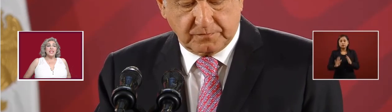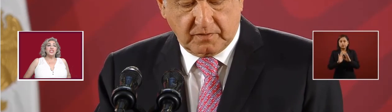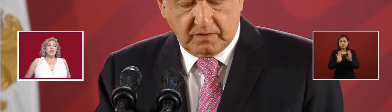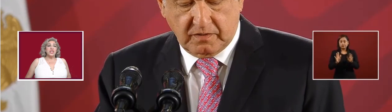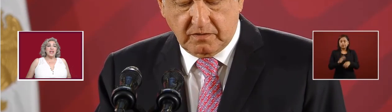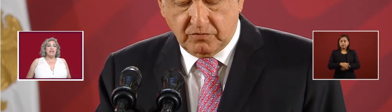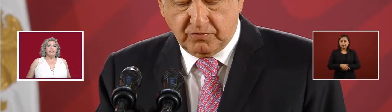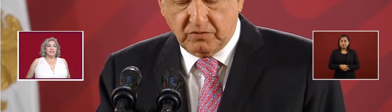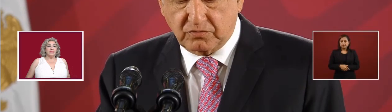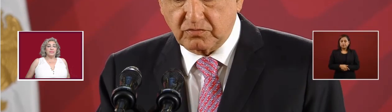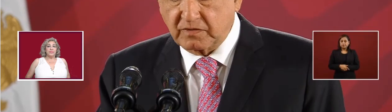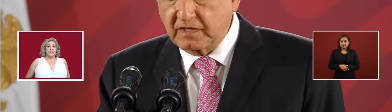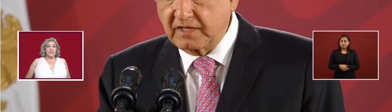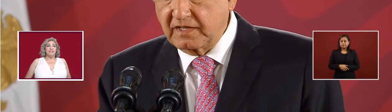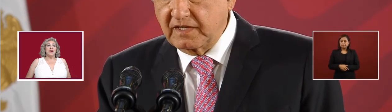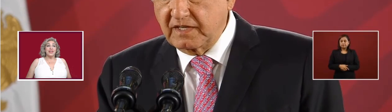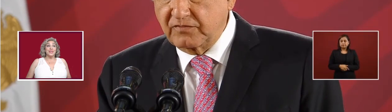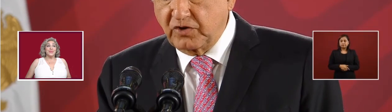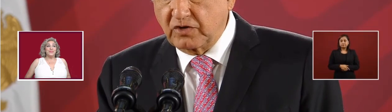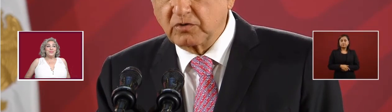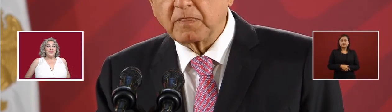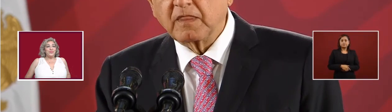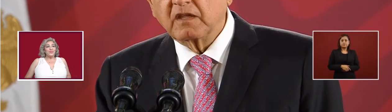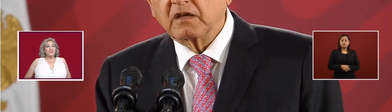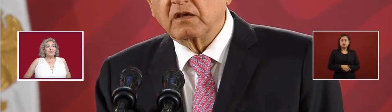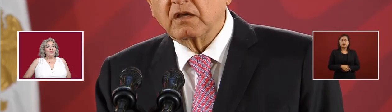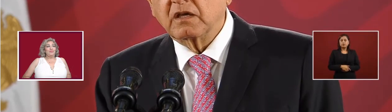And they turned it off, the fires.